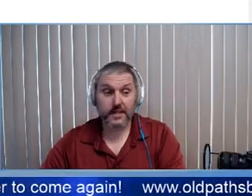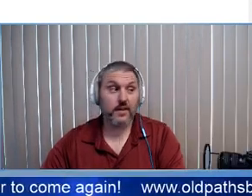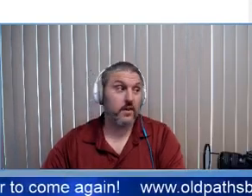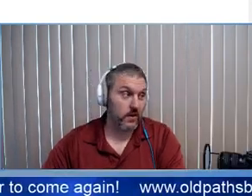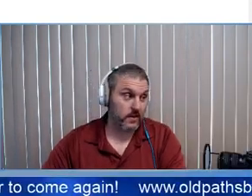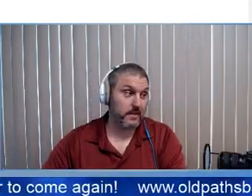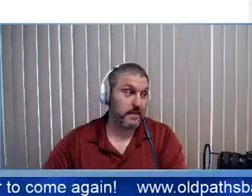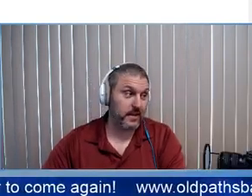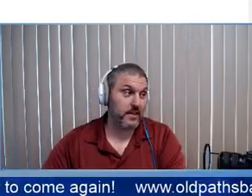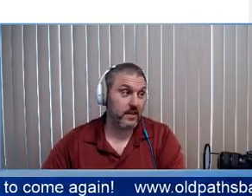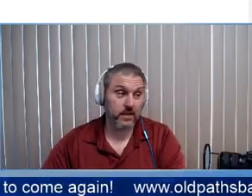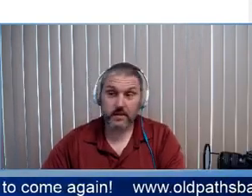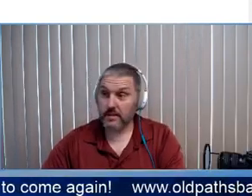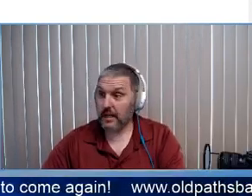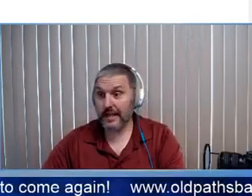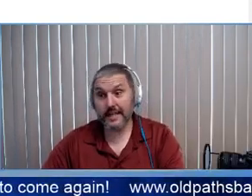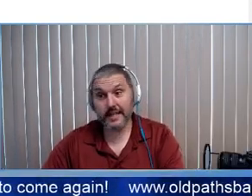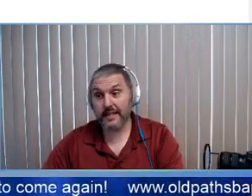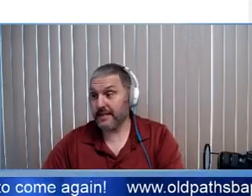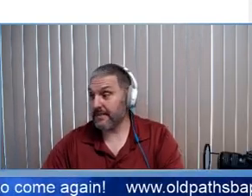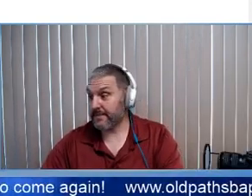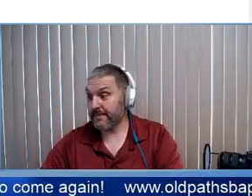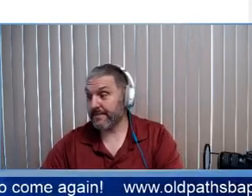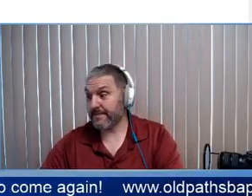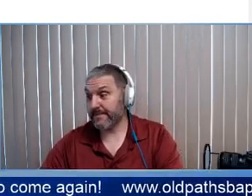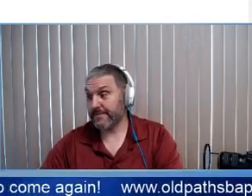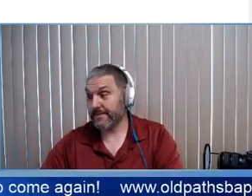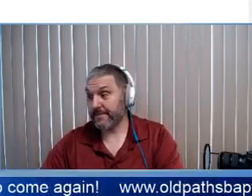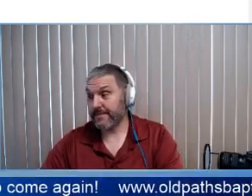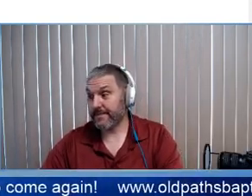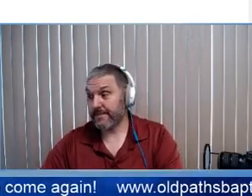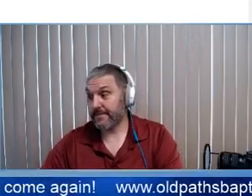But they're going to get hurt coming out here. I ain't kidding you.